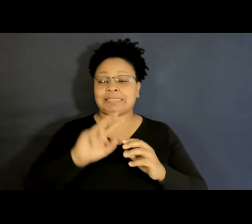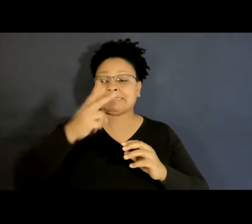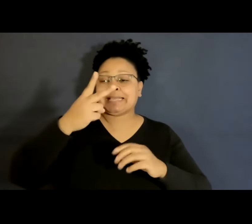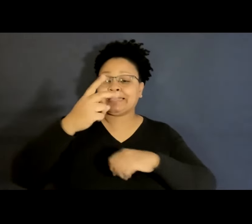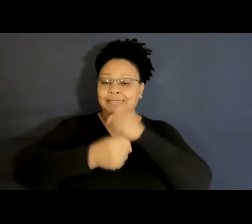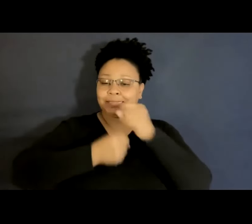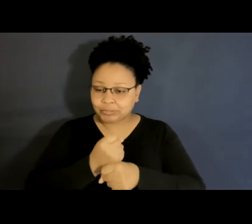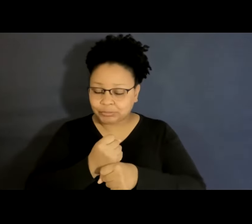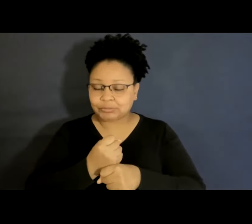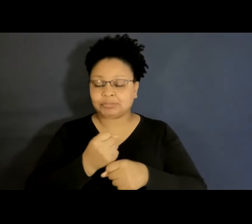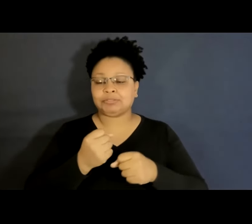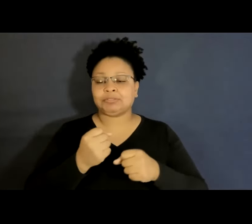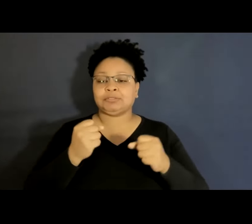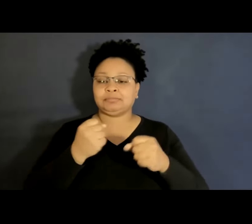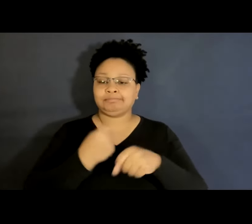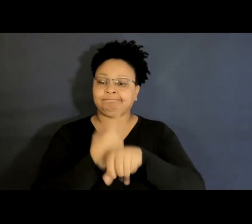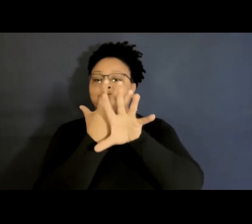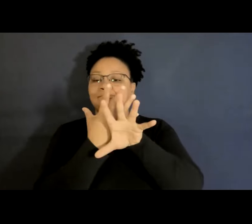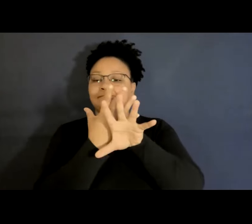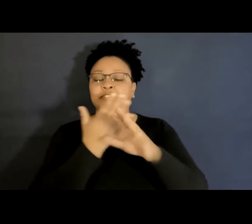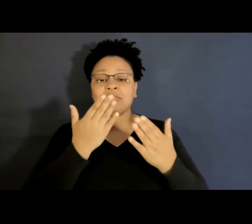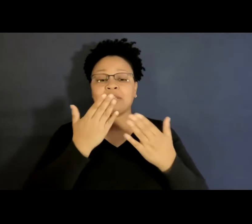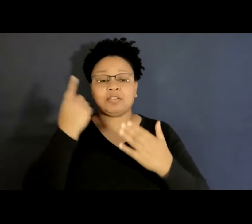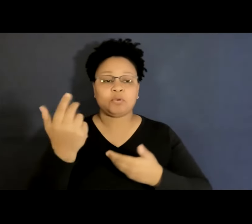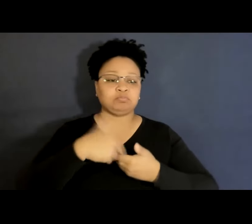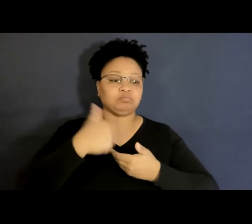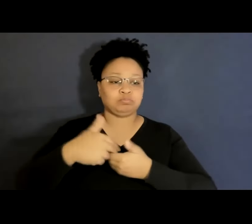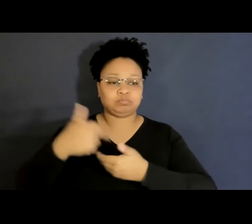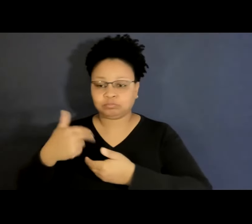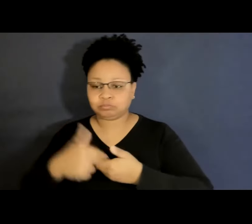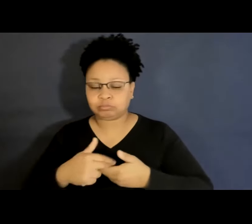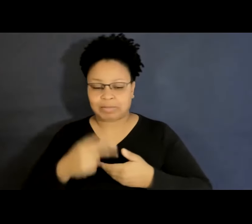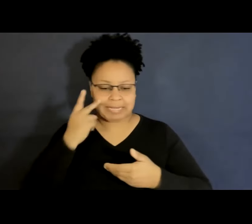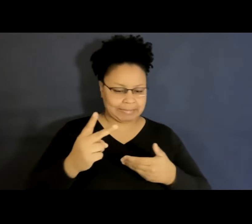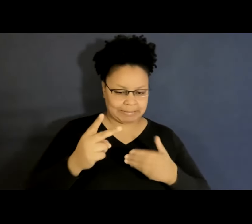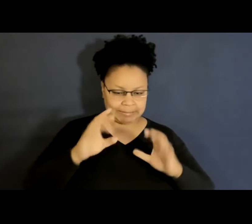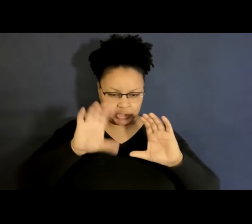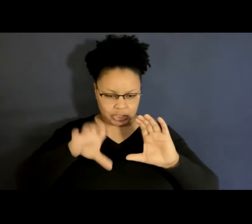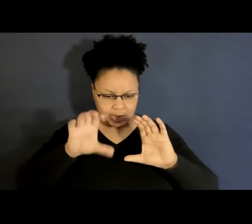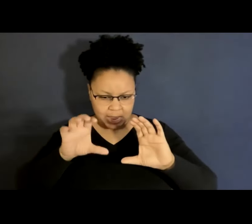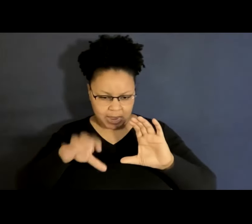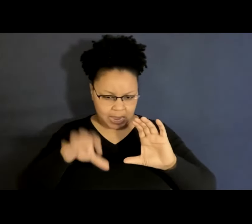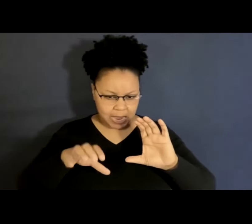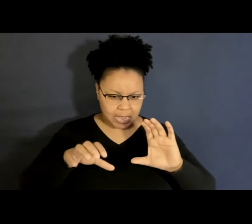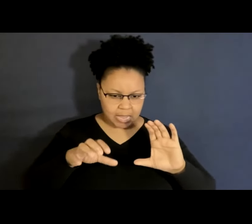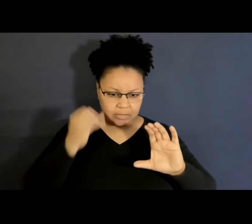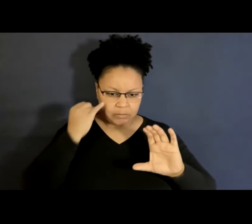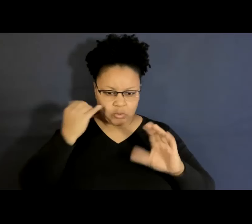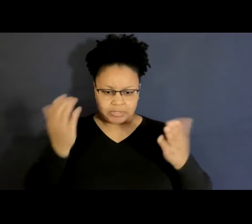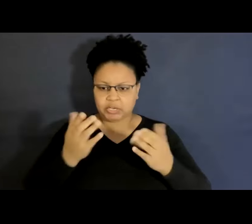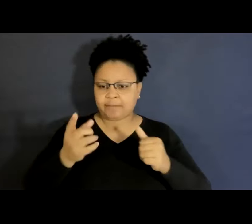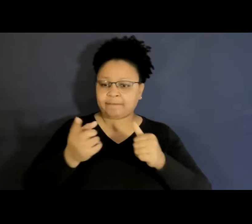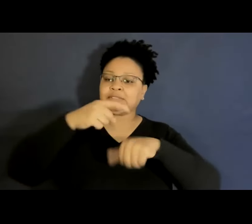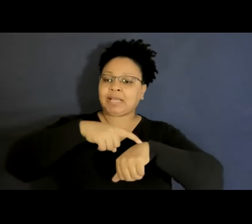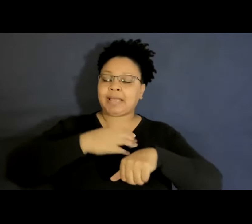And thank you all for joining us today. I already see the chat going. If you are here for the first time,